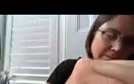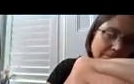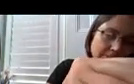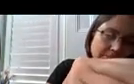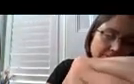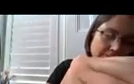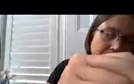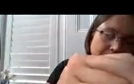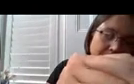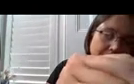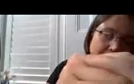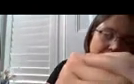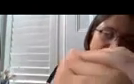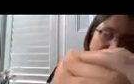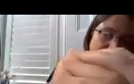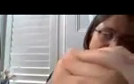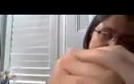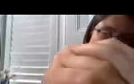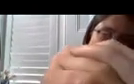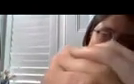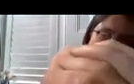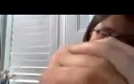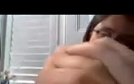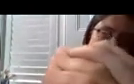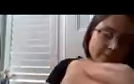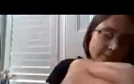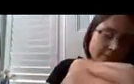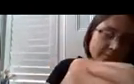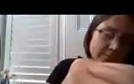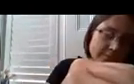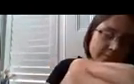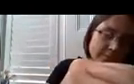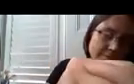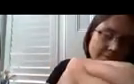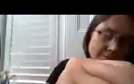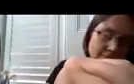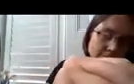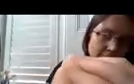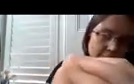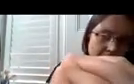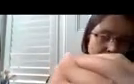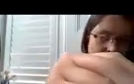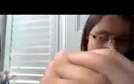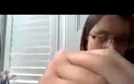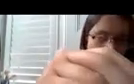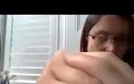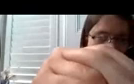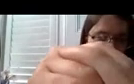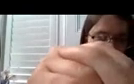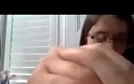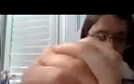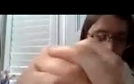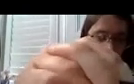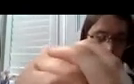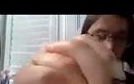out there. Because I know that, like the NHS, they've had loads of people doing jobs.